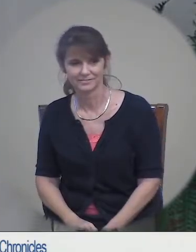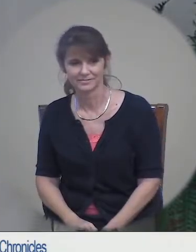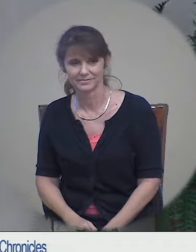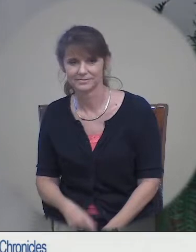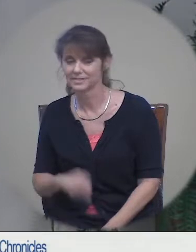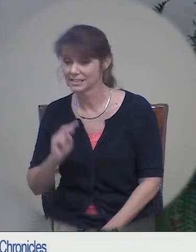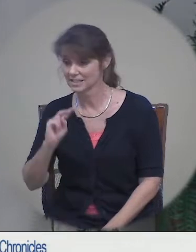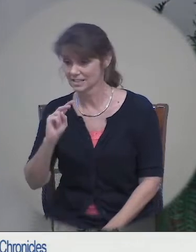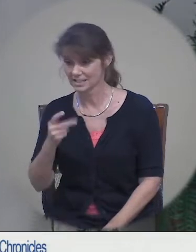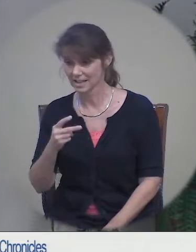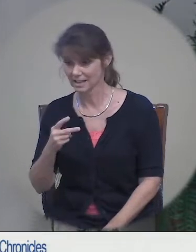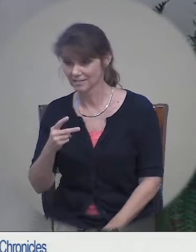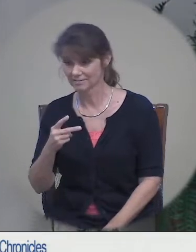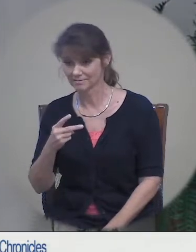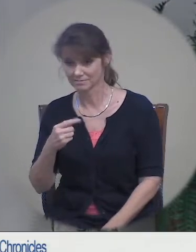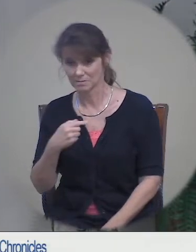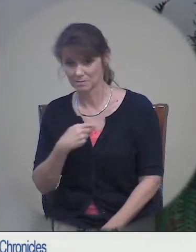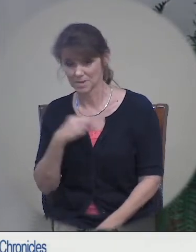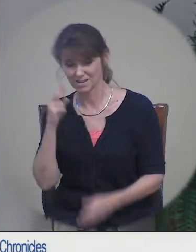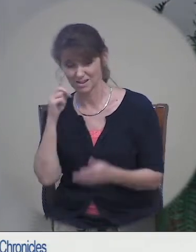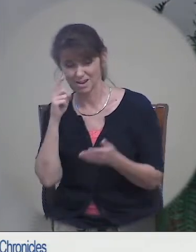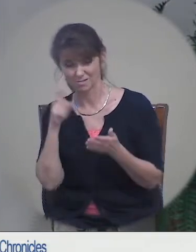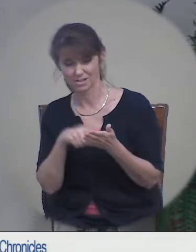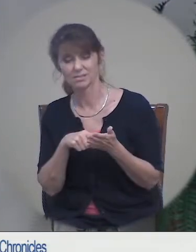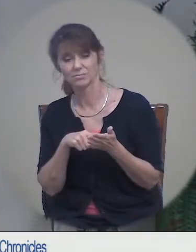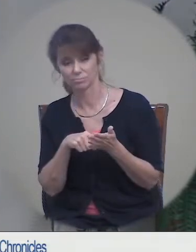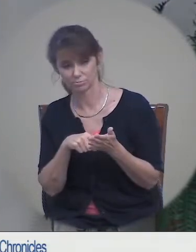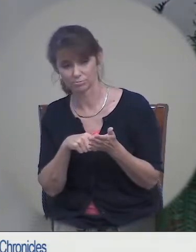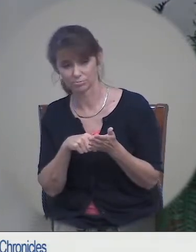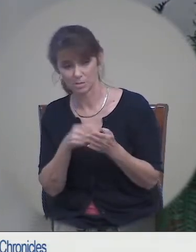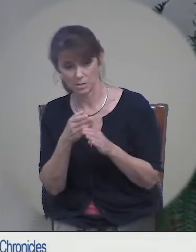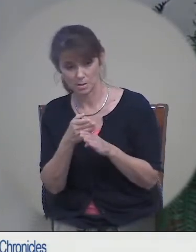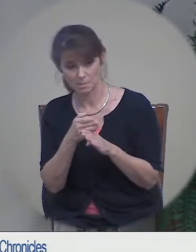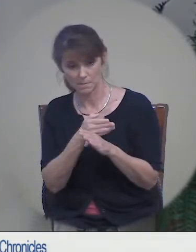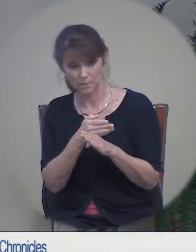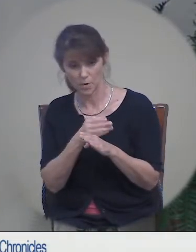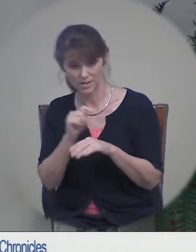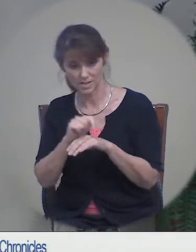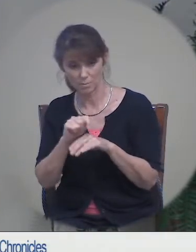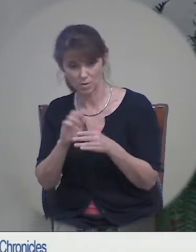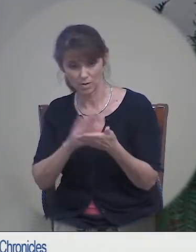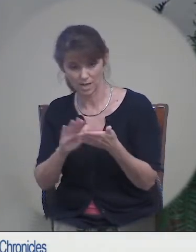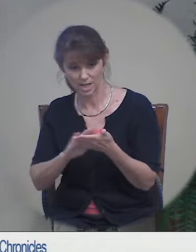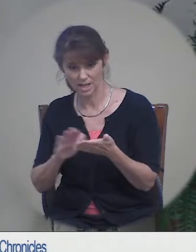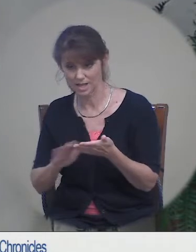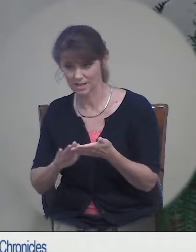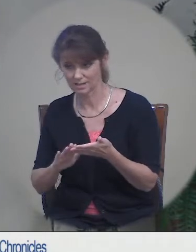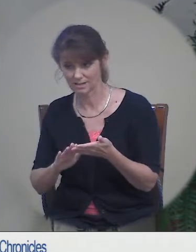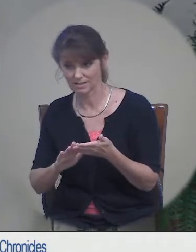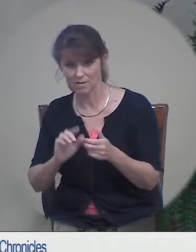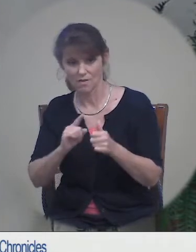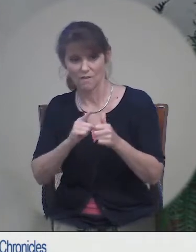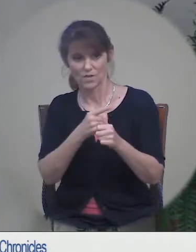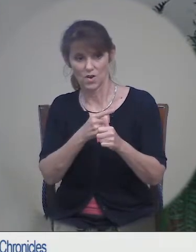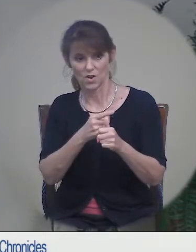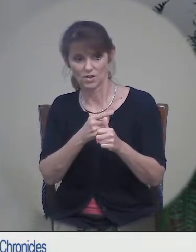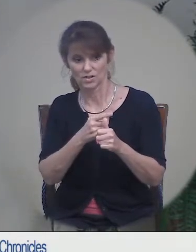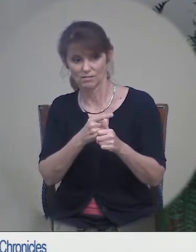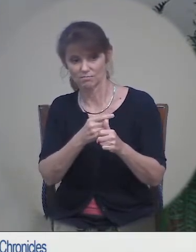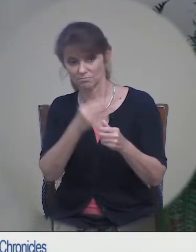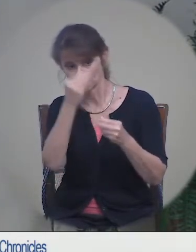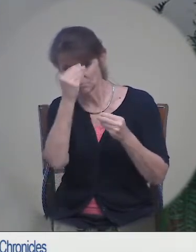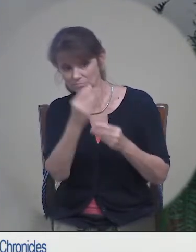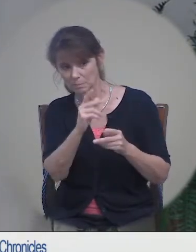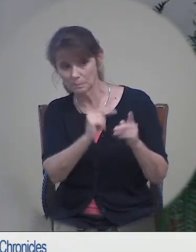me. Before he started cleansing the temple, he had the people cleanse themselves, right? Look